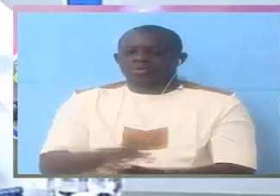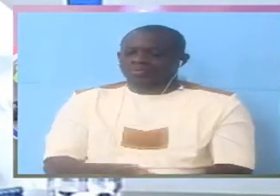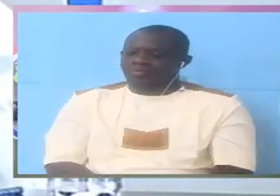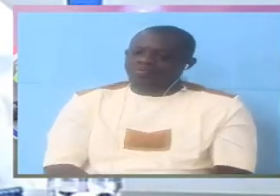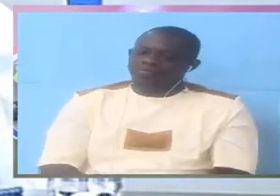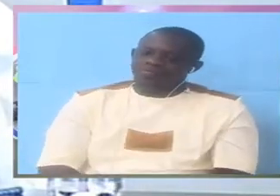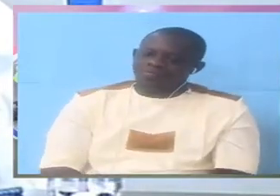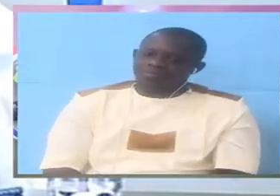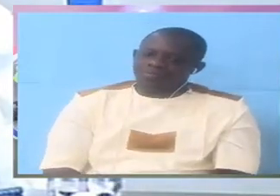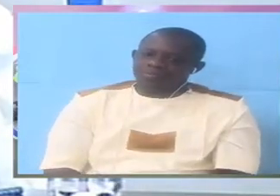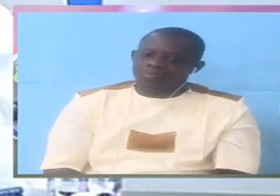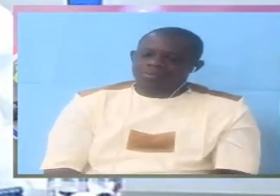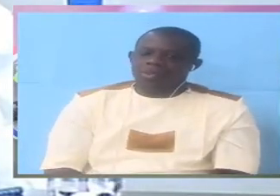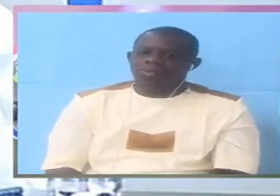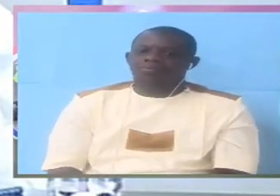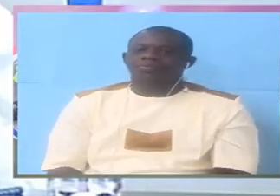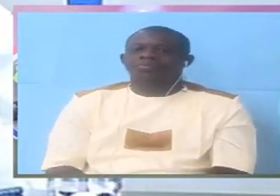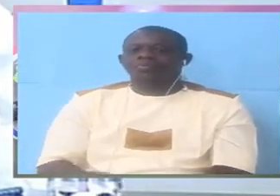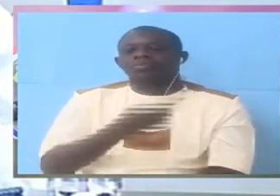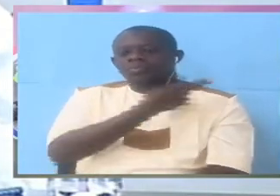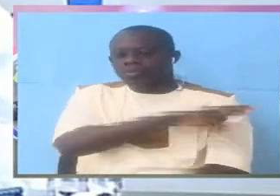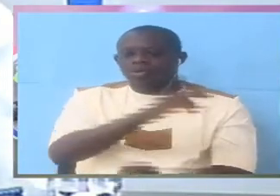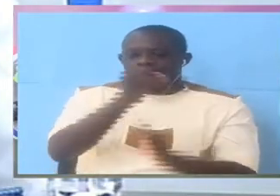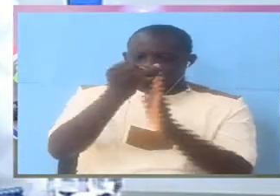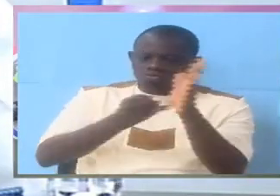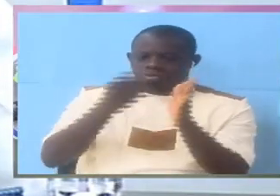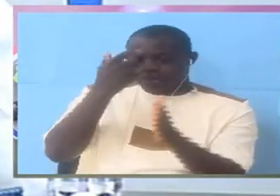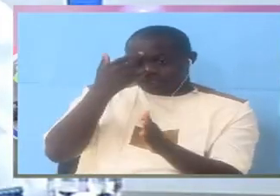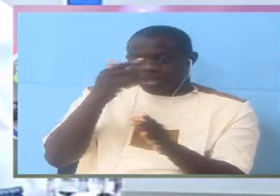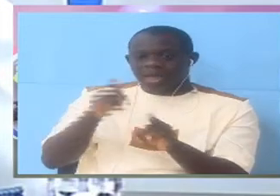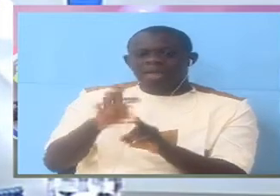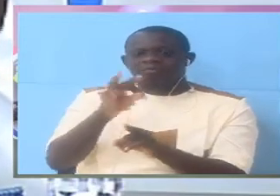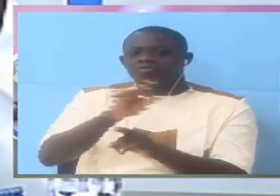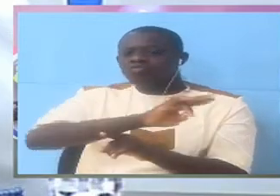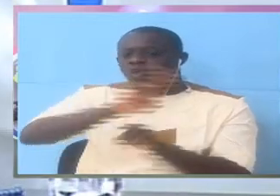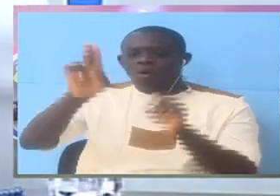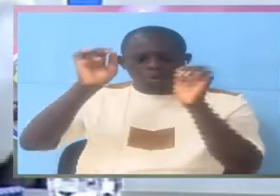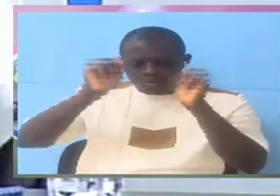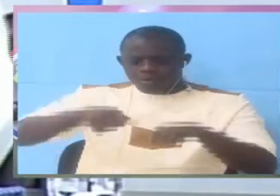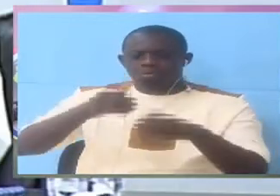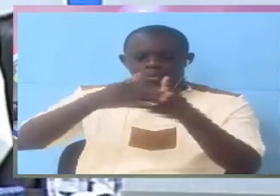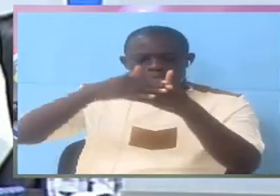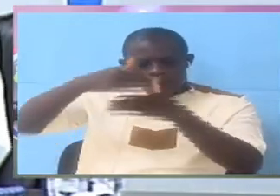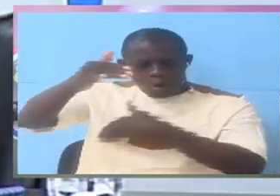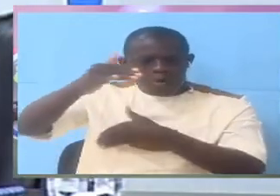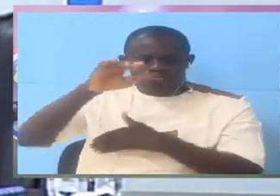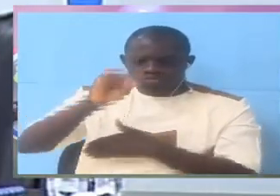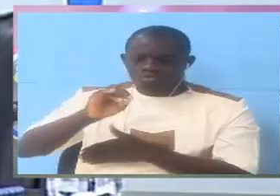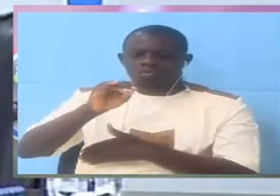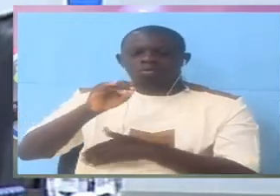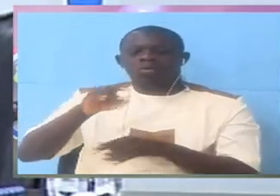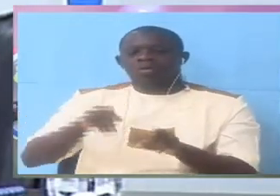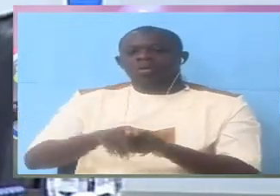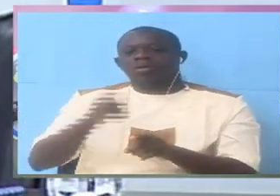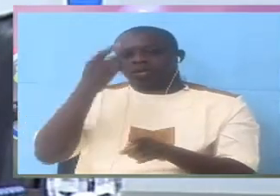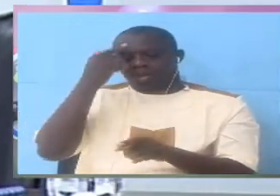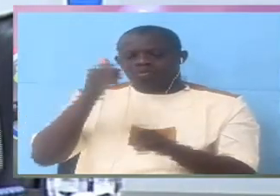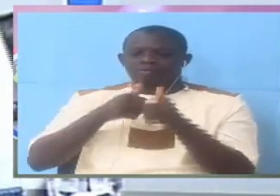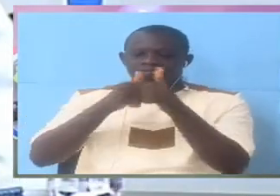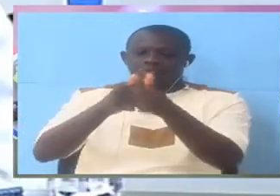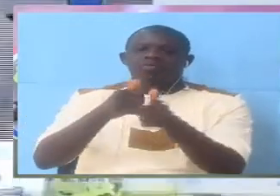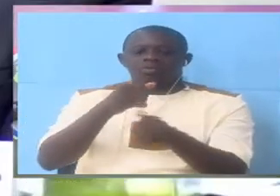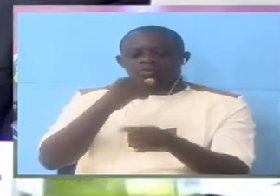where they felt that they cannot go further. This is why I said we follow it up to authenticate. Mr.